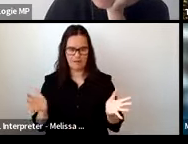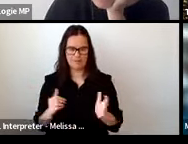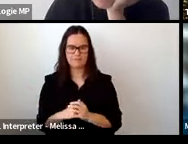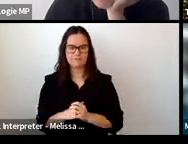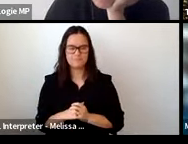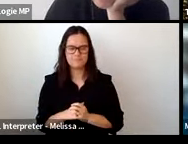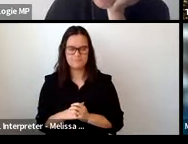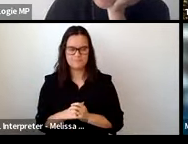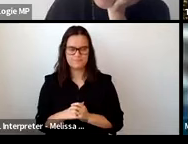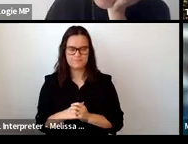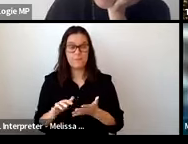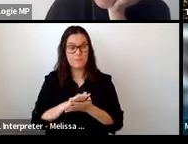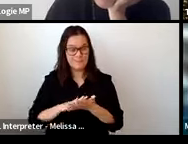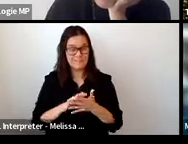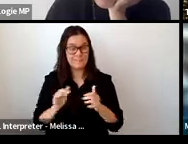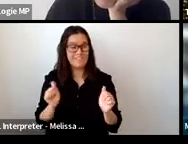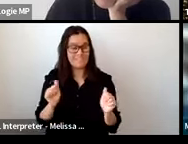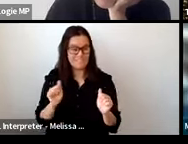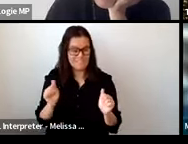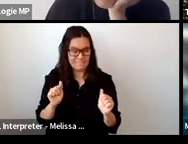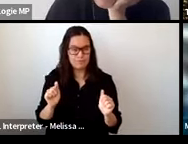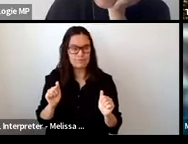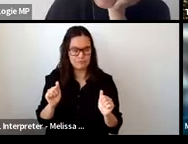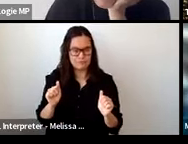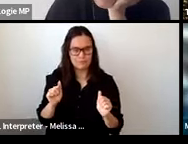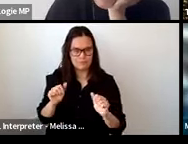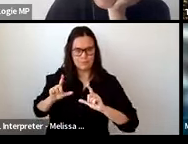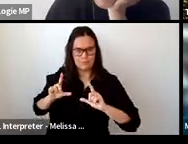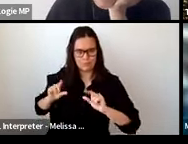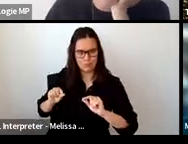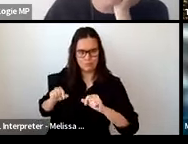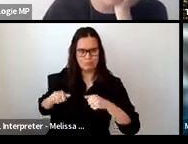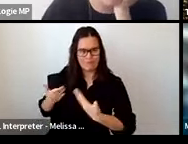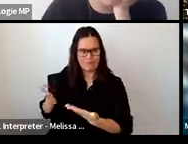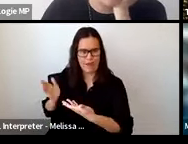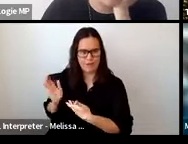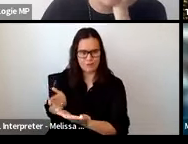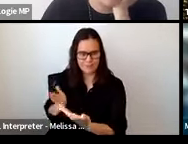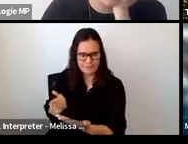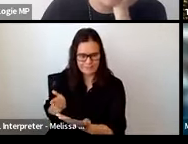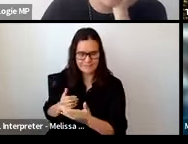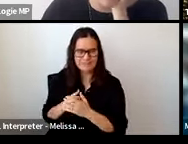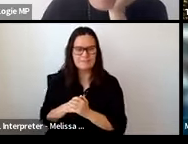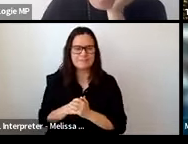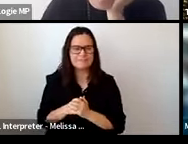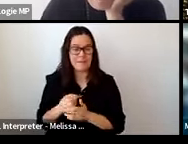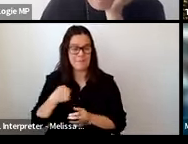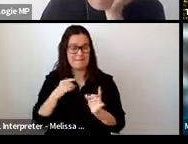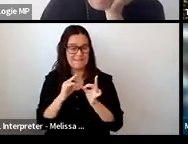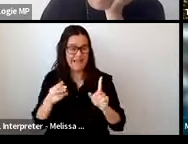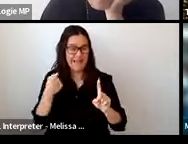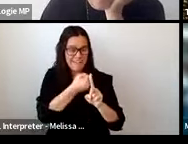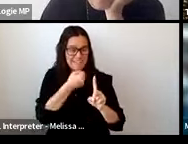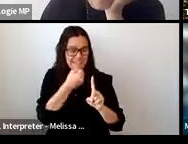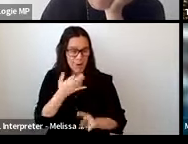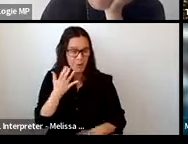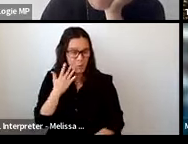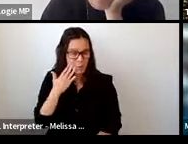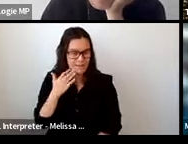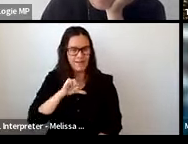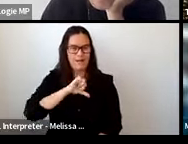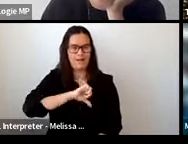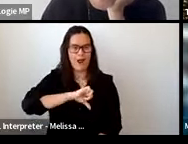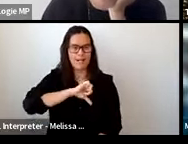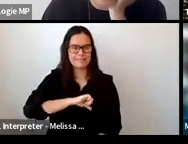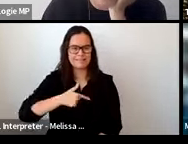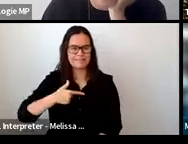side of disability for a long time, and an advocate since about 1972. So there